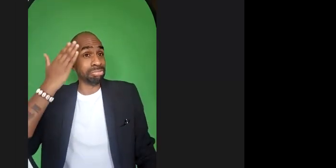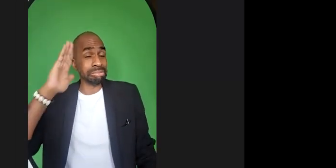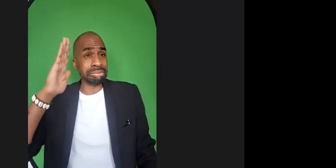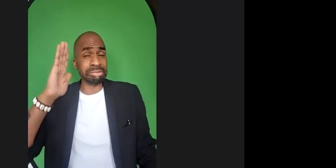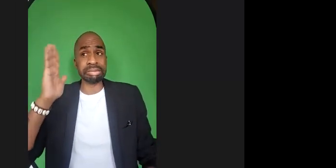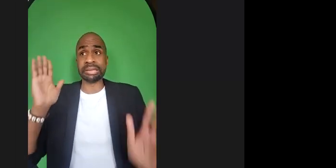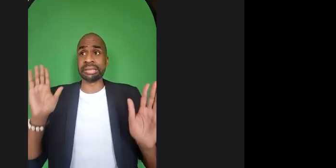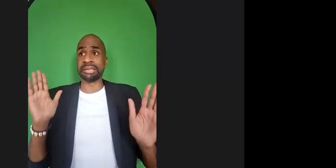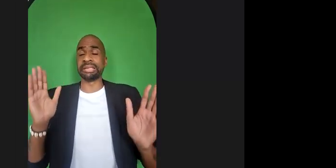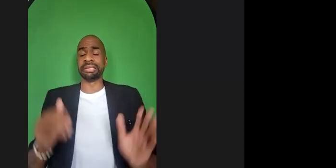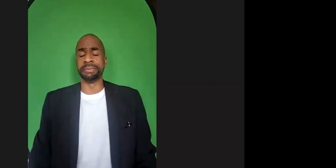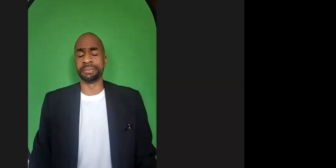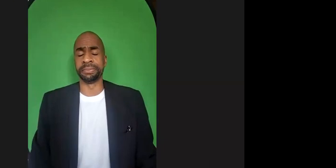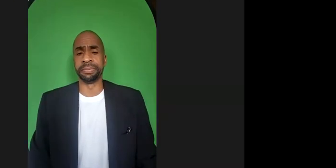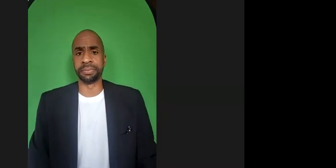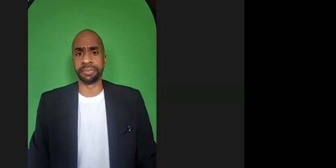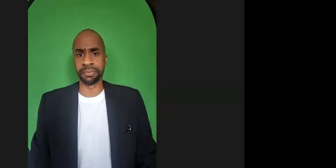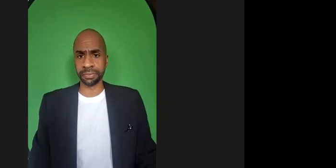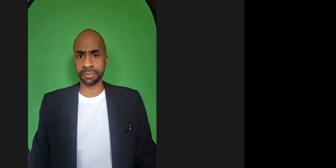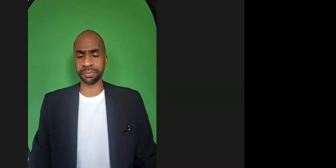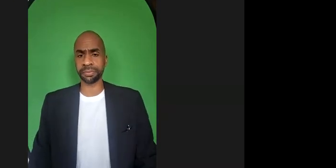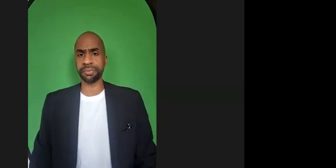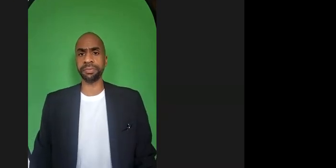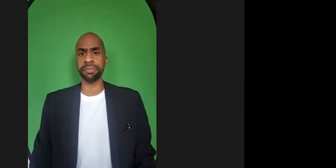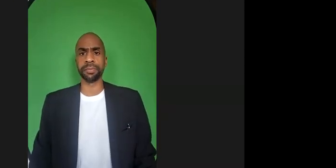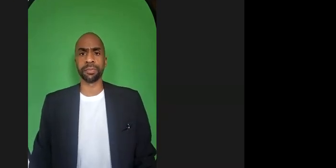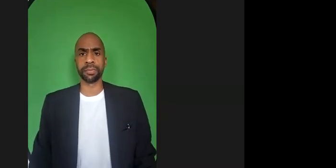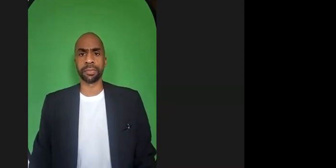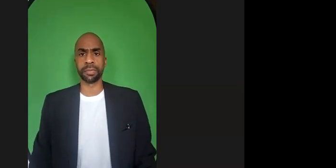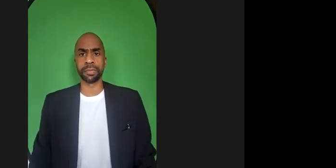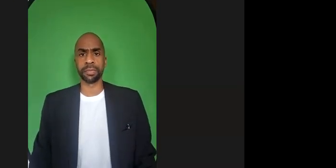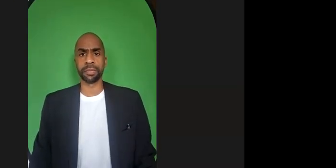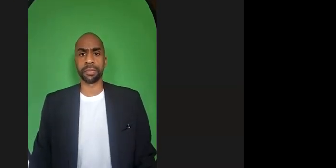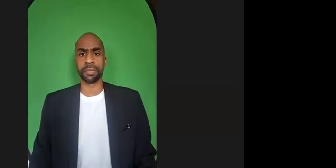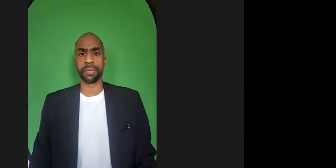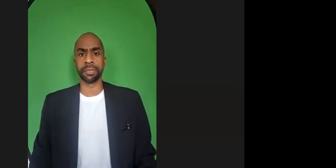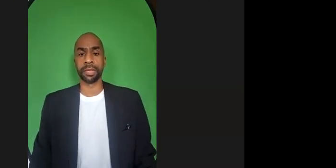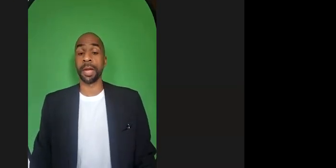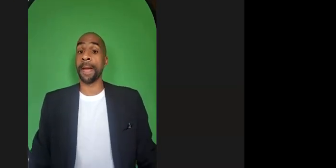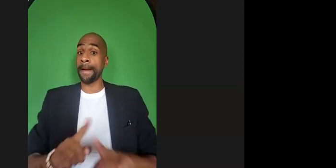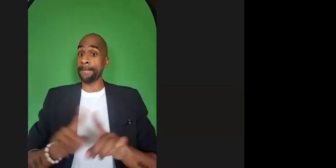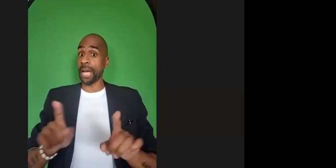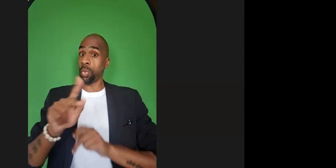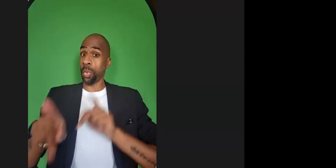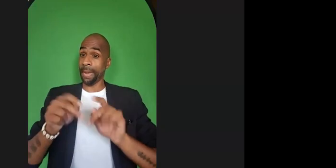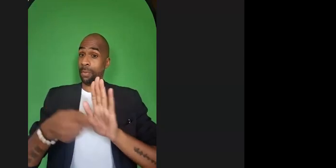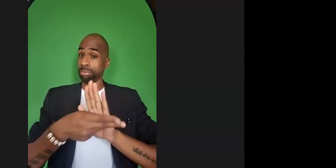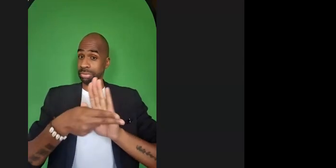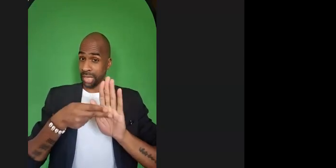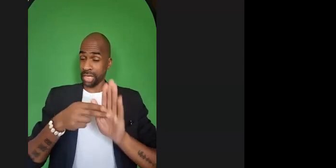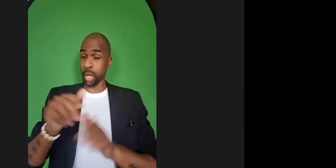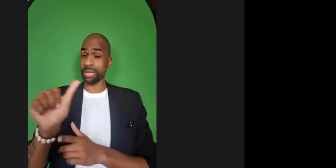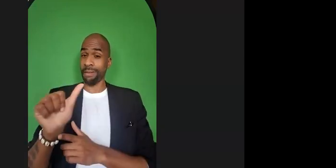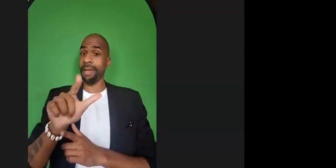the factors that contribute to people's risk of ALS. That being said, once people have ALS, there are things that they can do